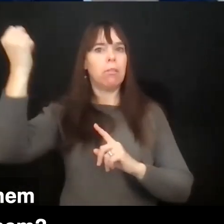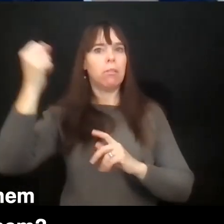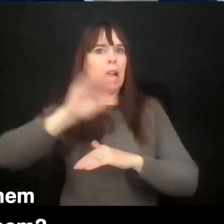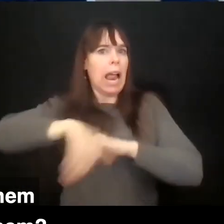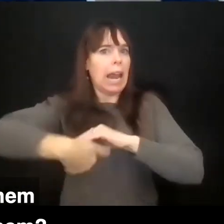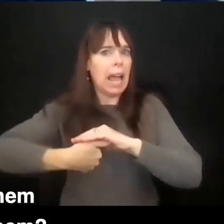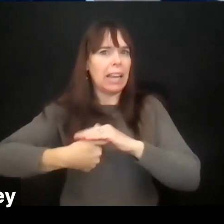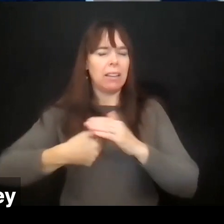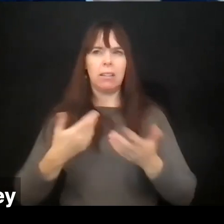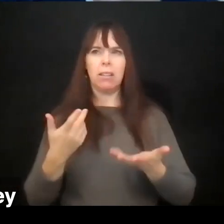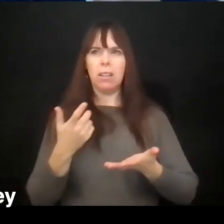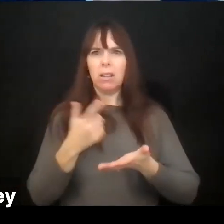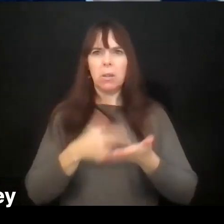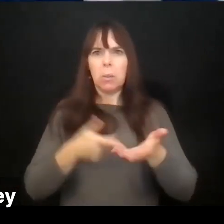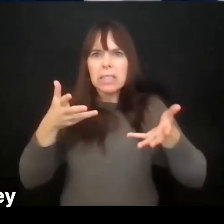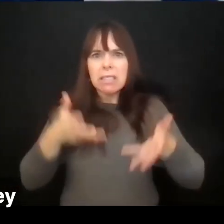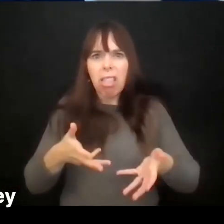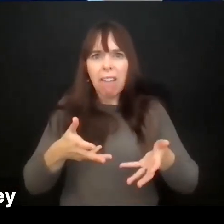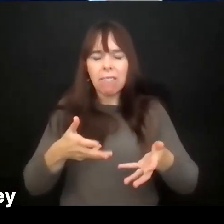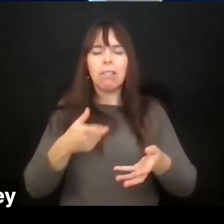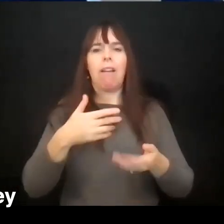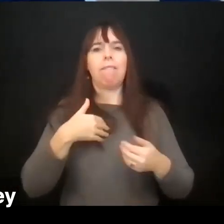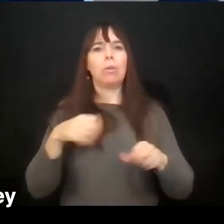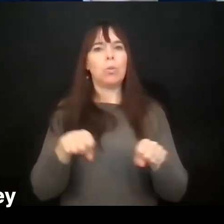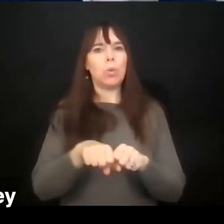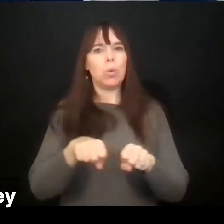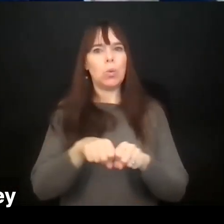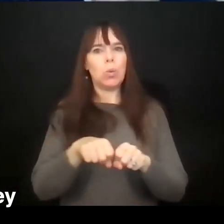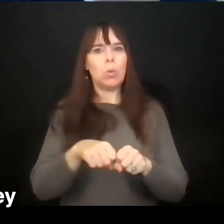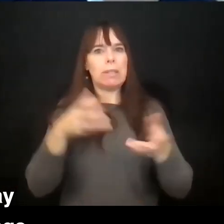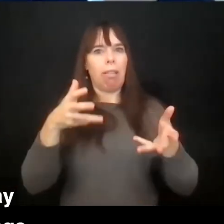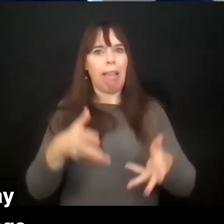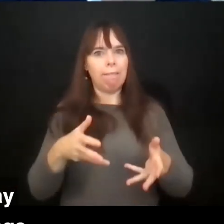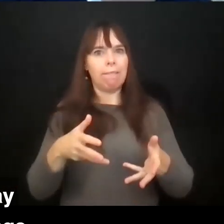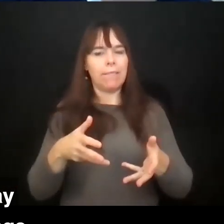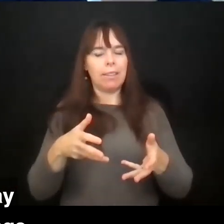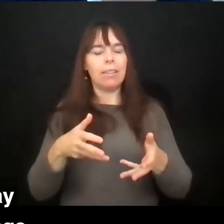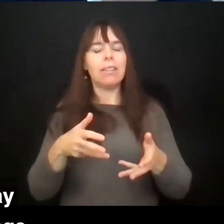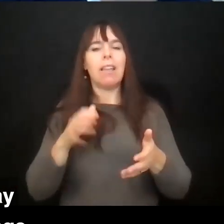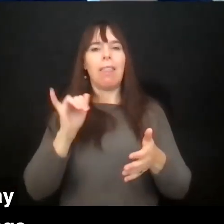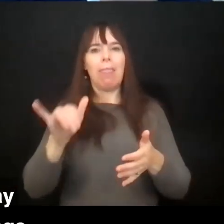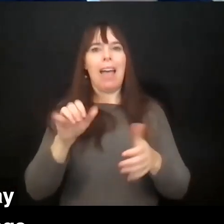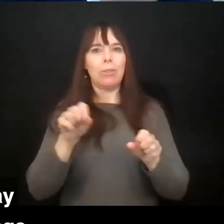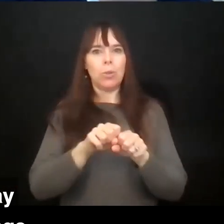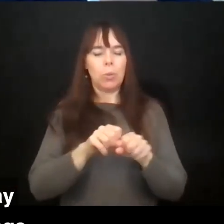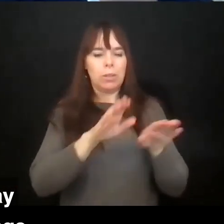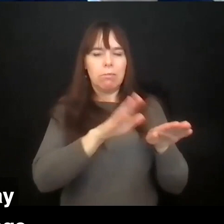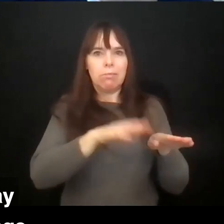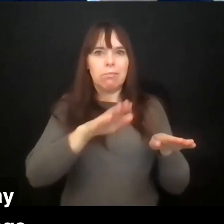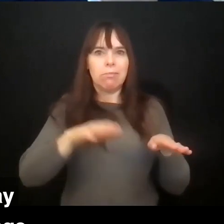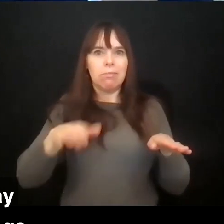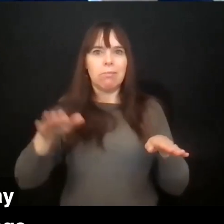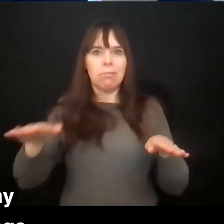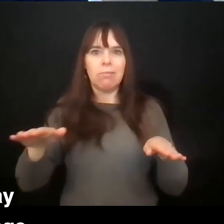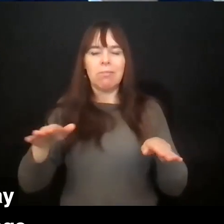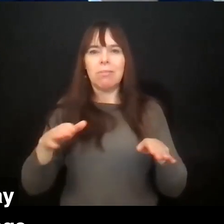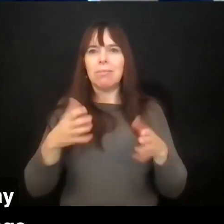can remember them? They had shoes. They left shoes behind. And this is some way